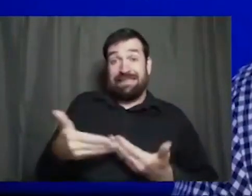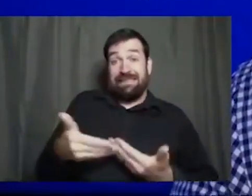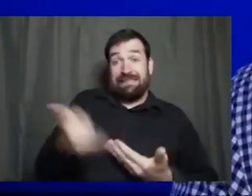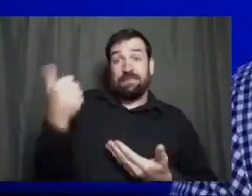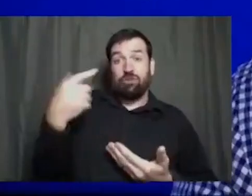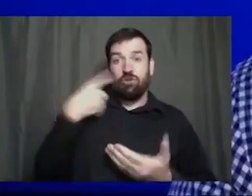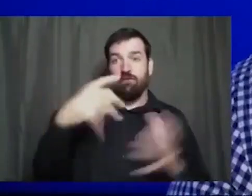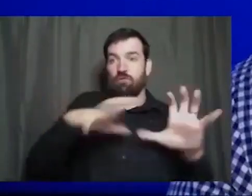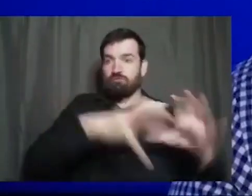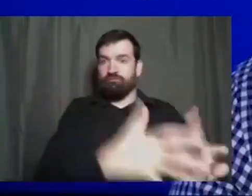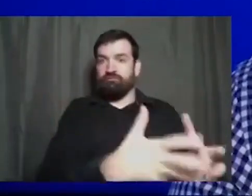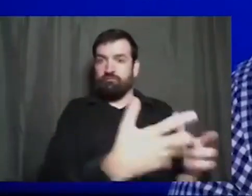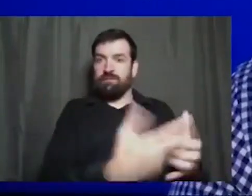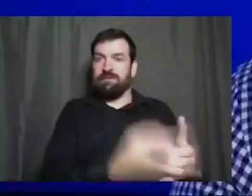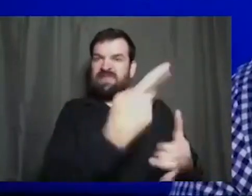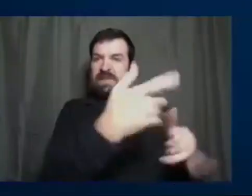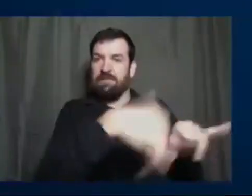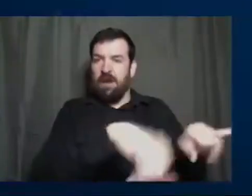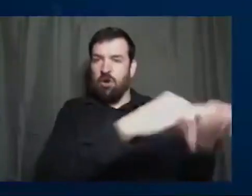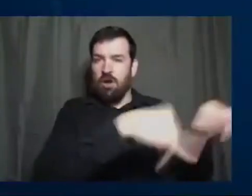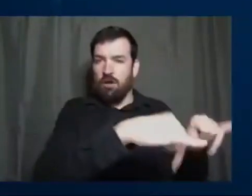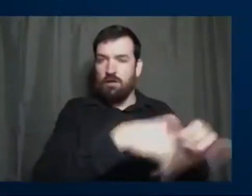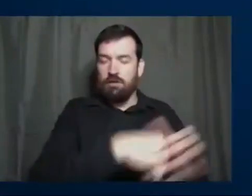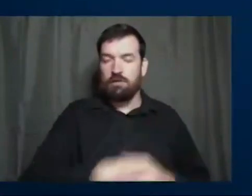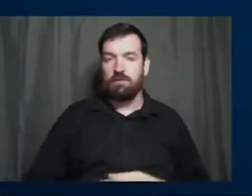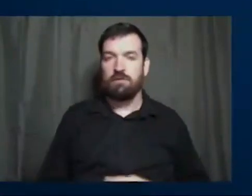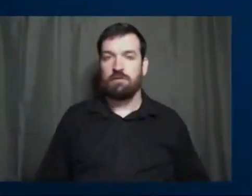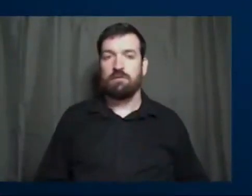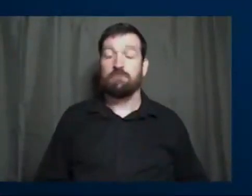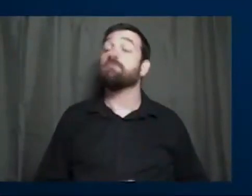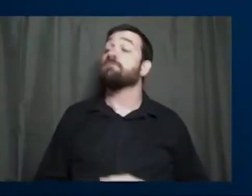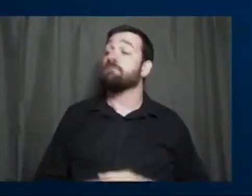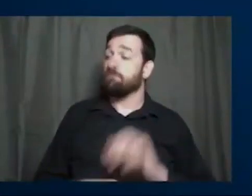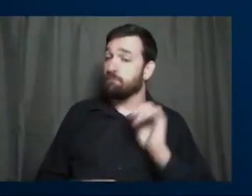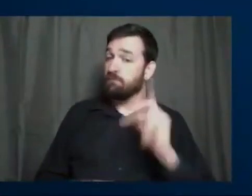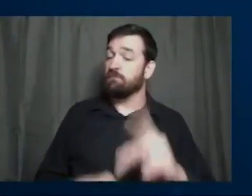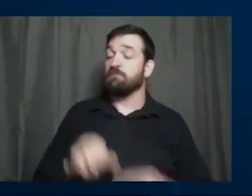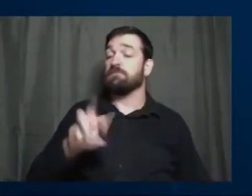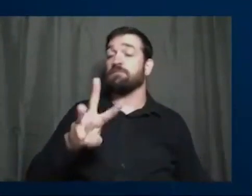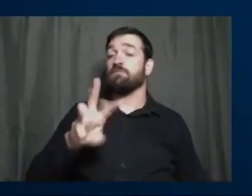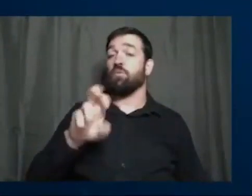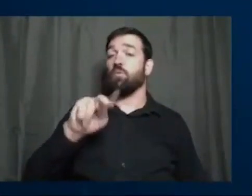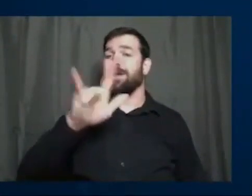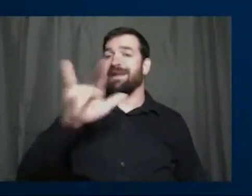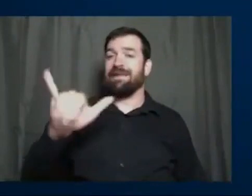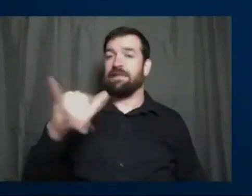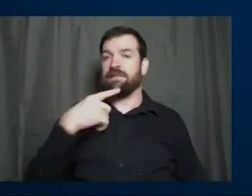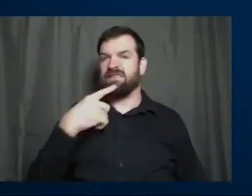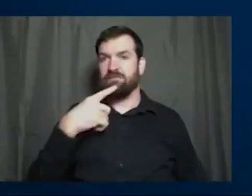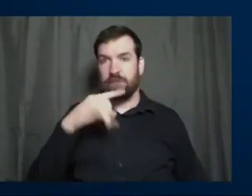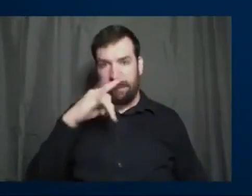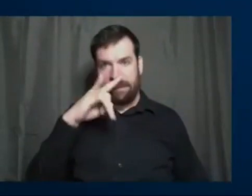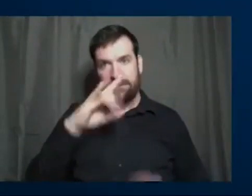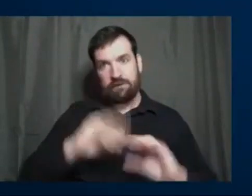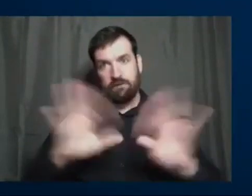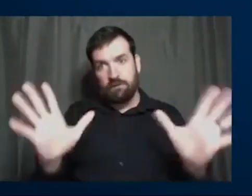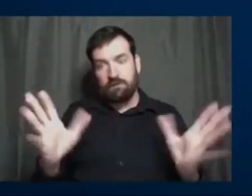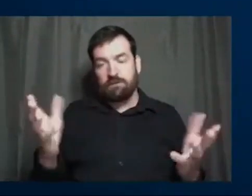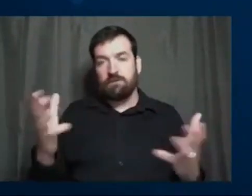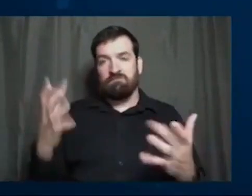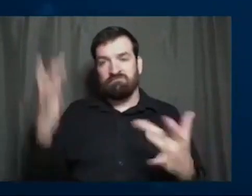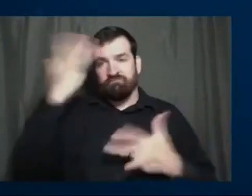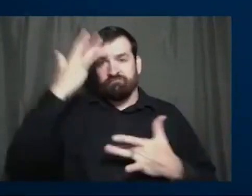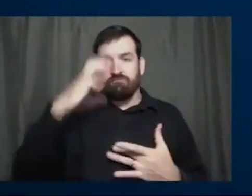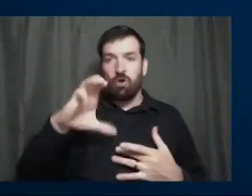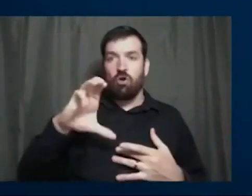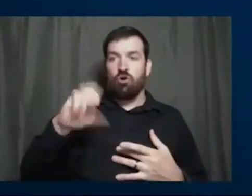for lots of different reasons. Okay, and Wendy says, kids clearly get COVID. What are your thoughts on schools without